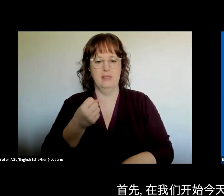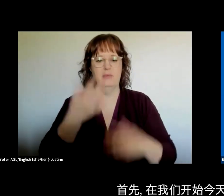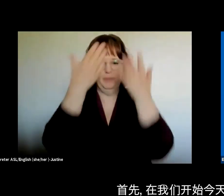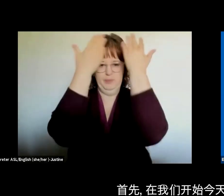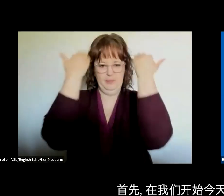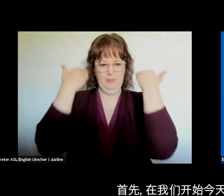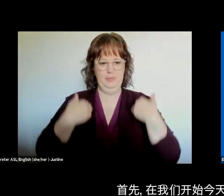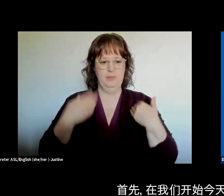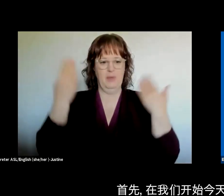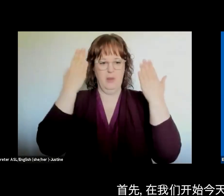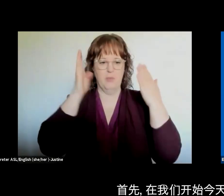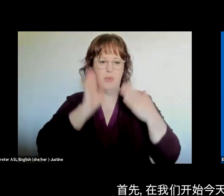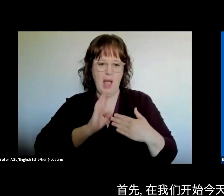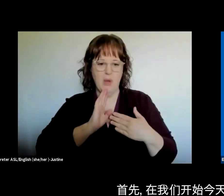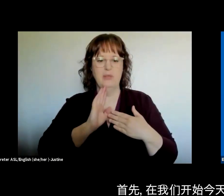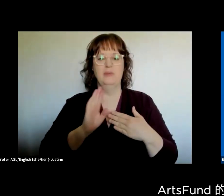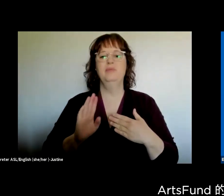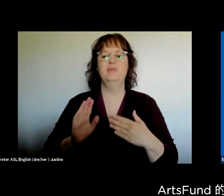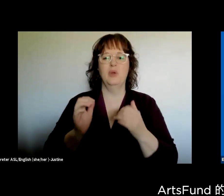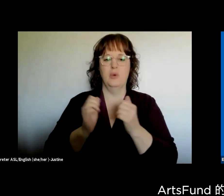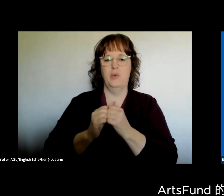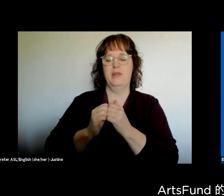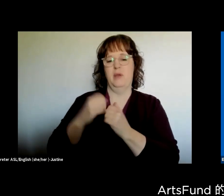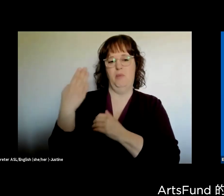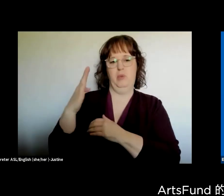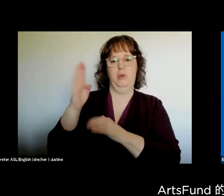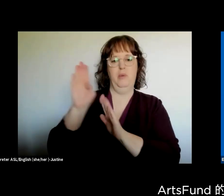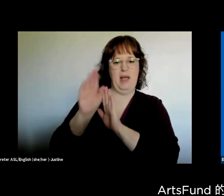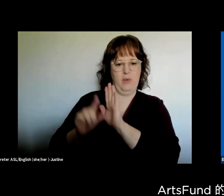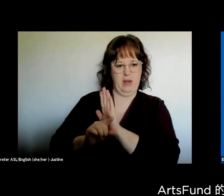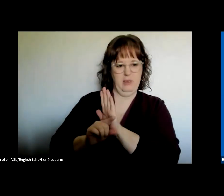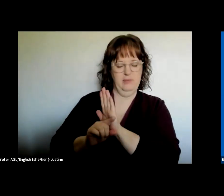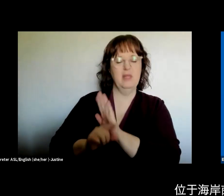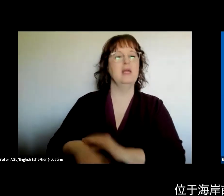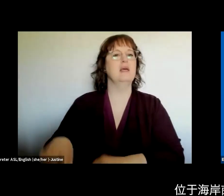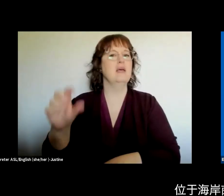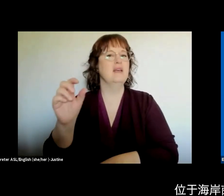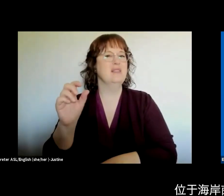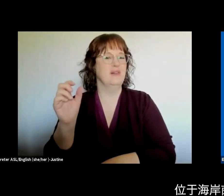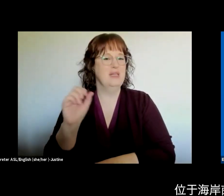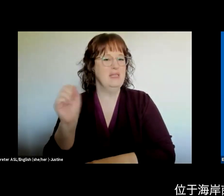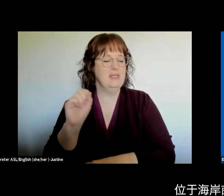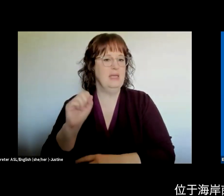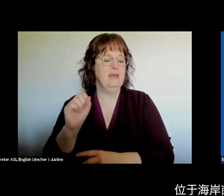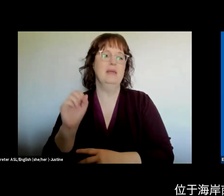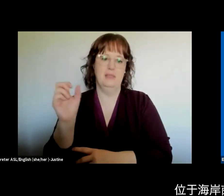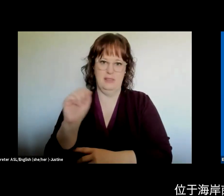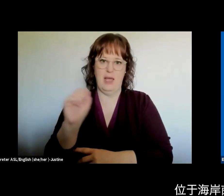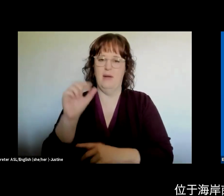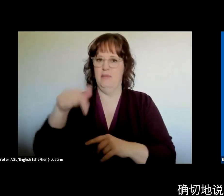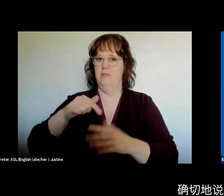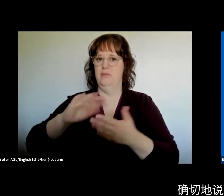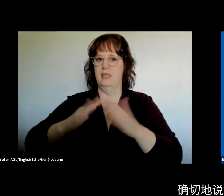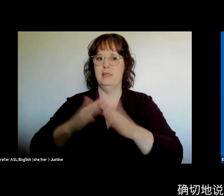As we begin today's webinar, I would like to acknowledge that the city of Seattle, where Arts Fund is located, is on the occupied lands of the Coast